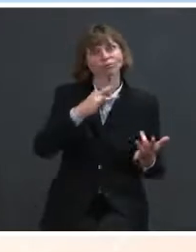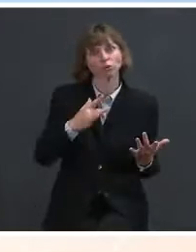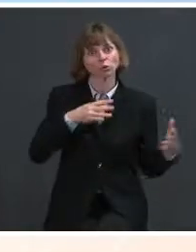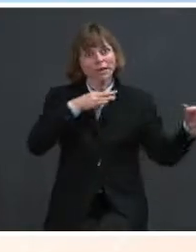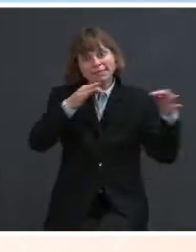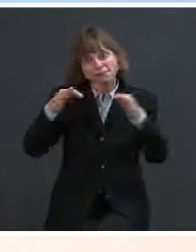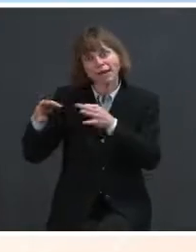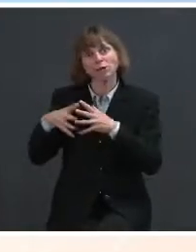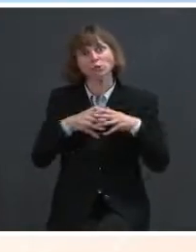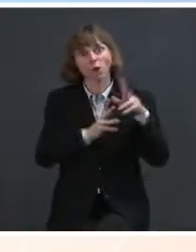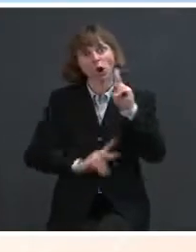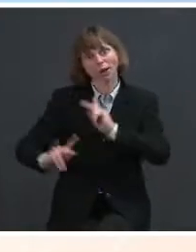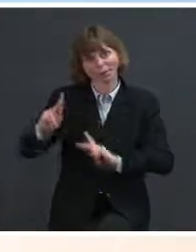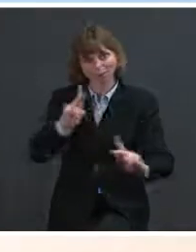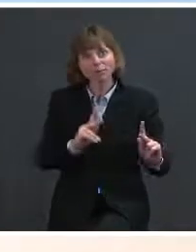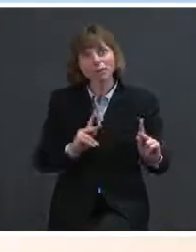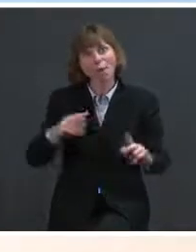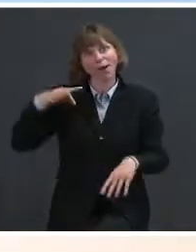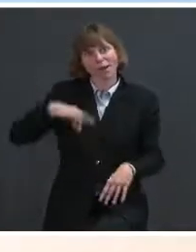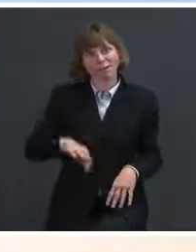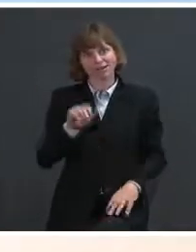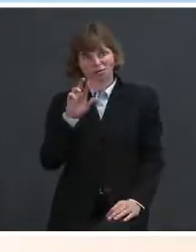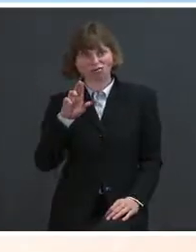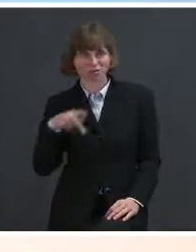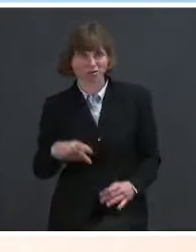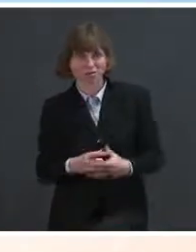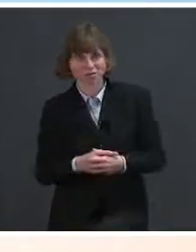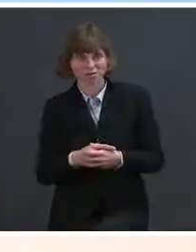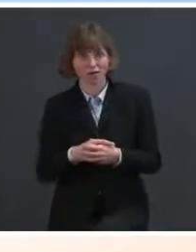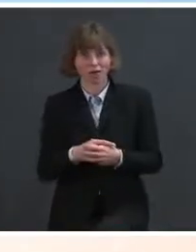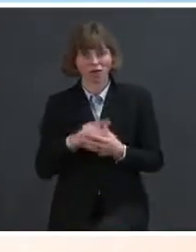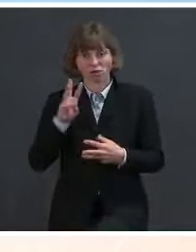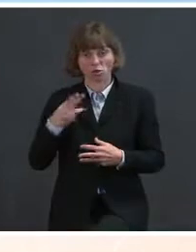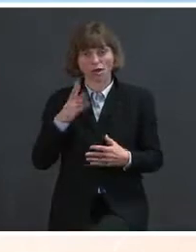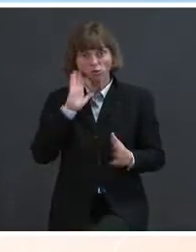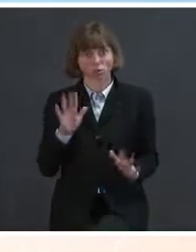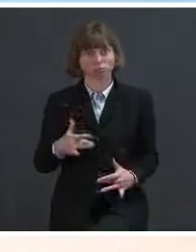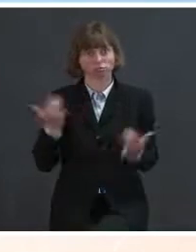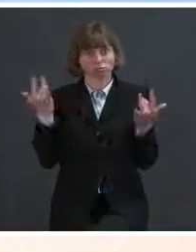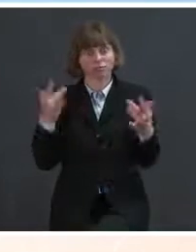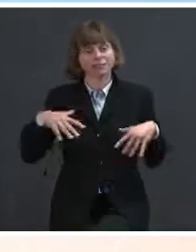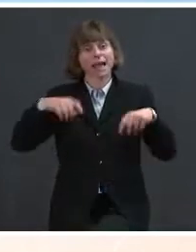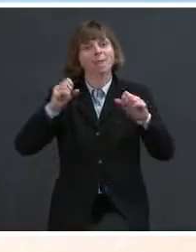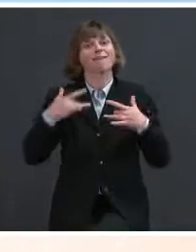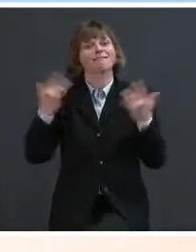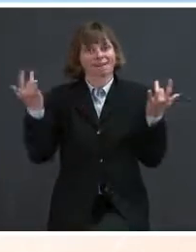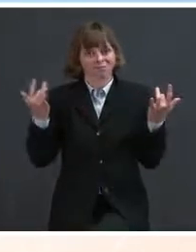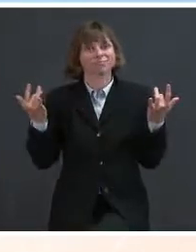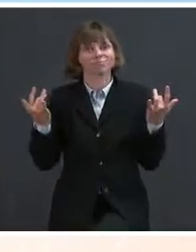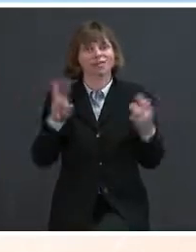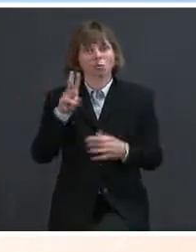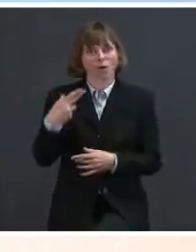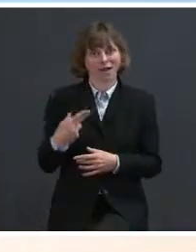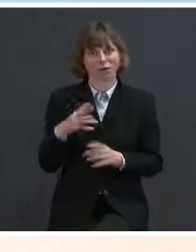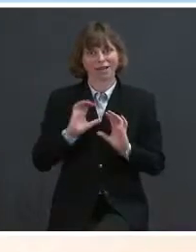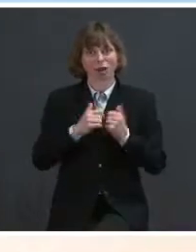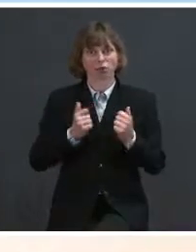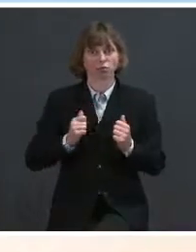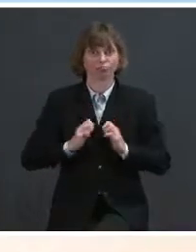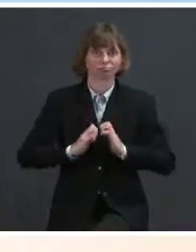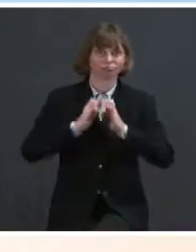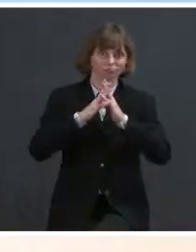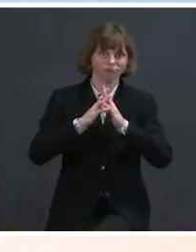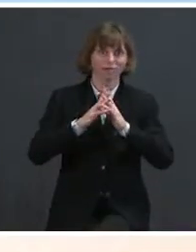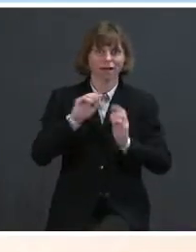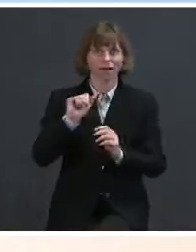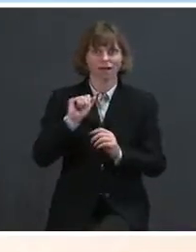On Monday, he will host an event at the White House on the implementation of the American Rescue Plan. On Tuesday, he will travel